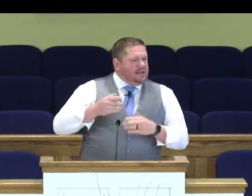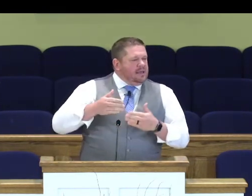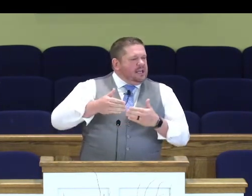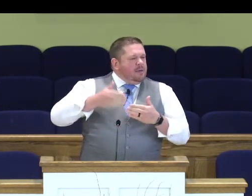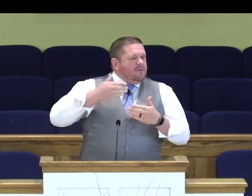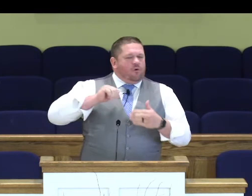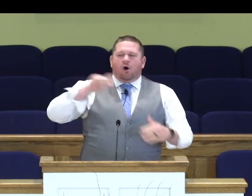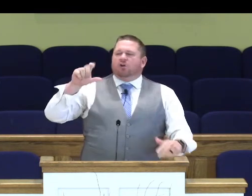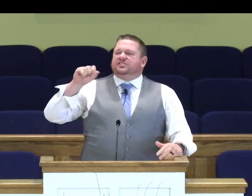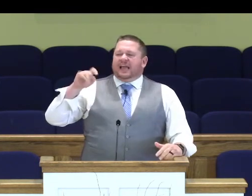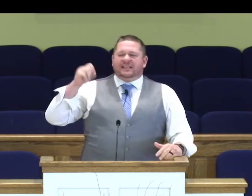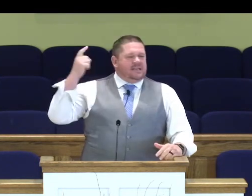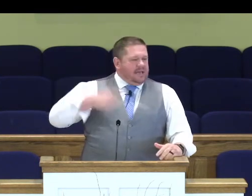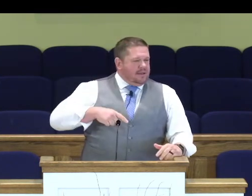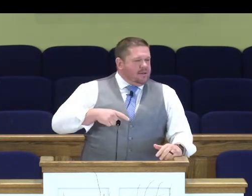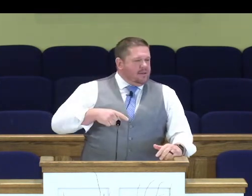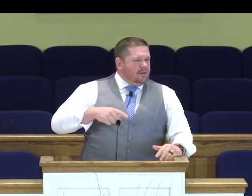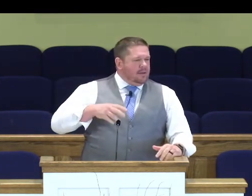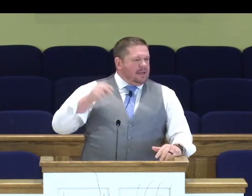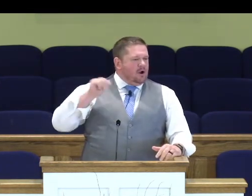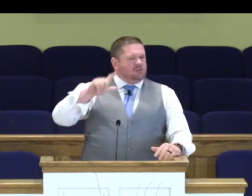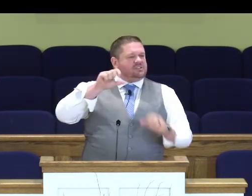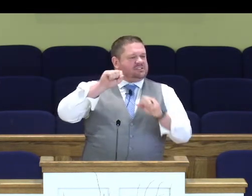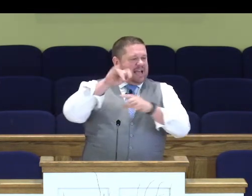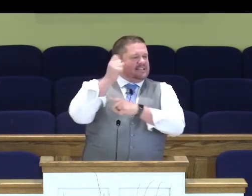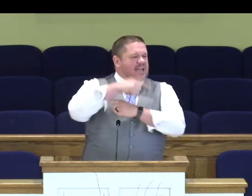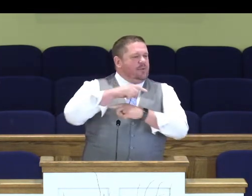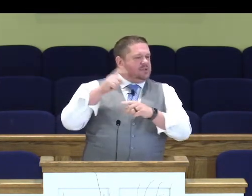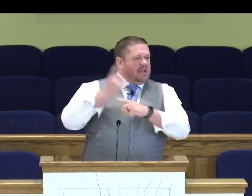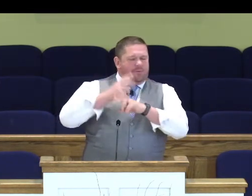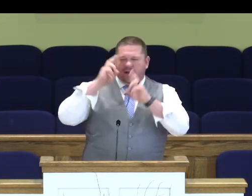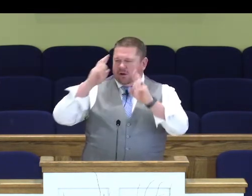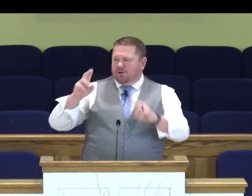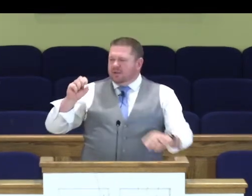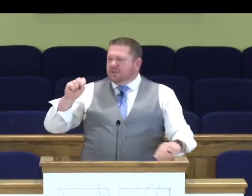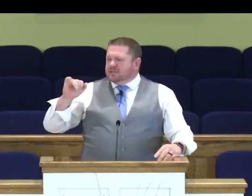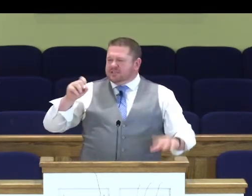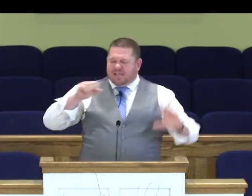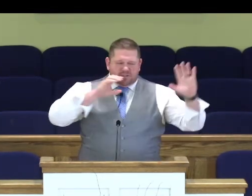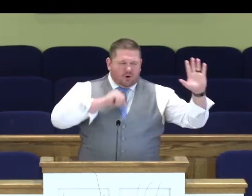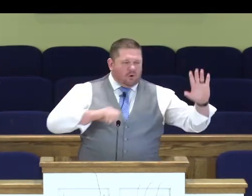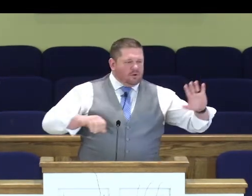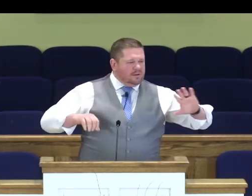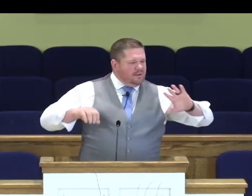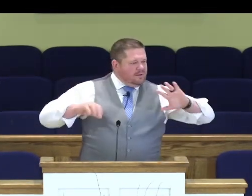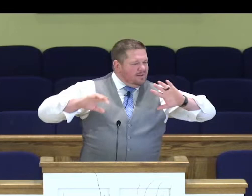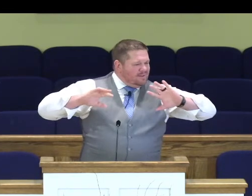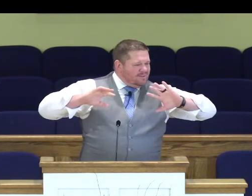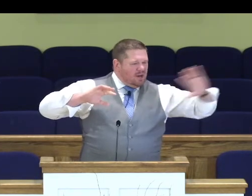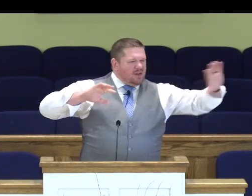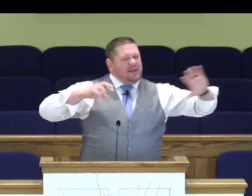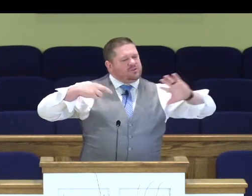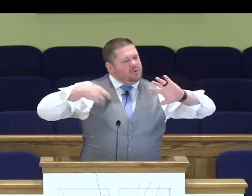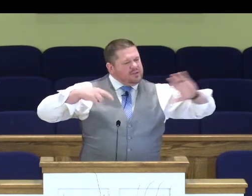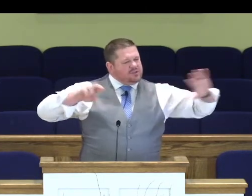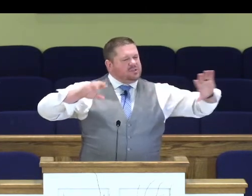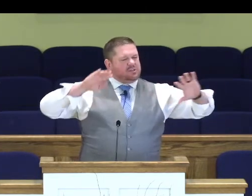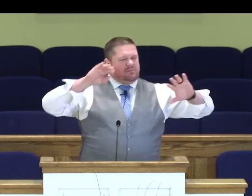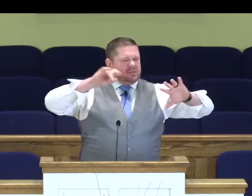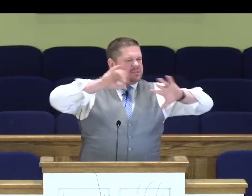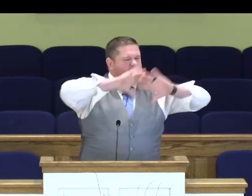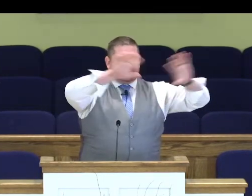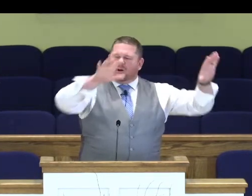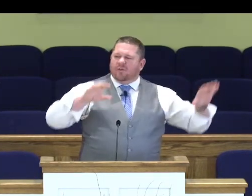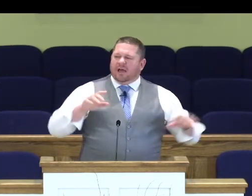day before All Saints Day. And All Saints Day was a day where they honored saints of old. And a lot of that is religious